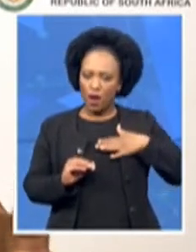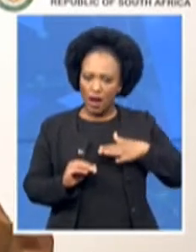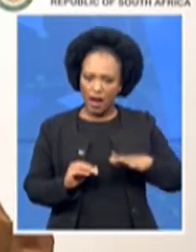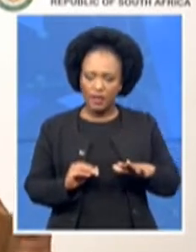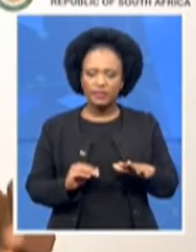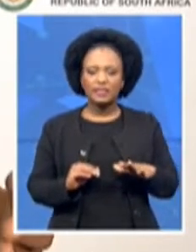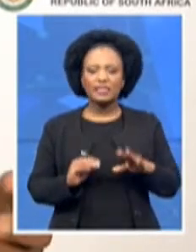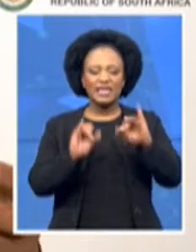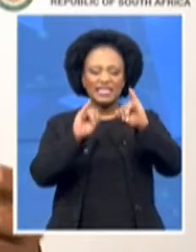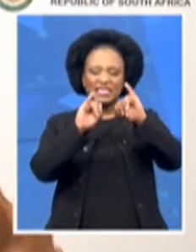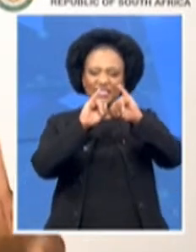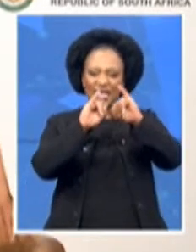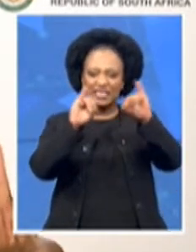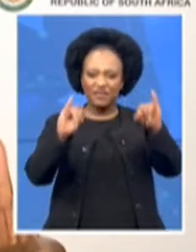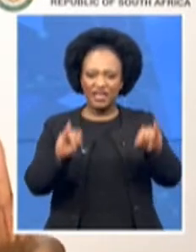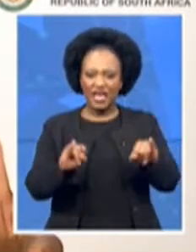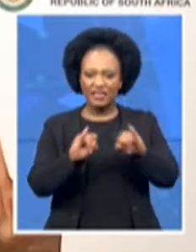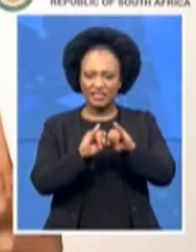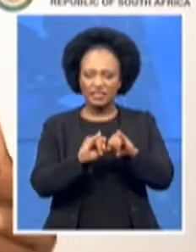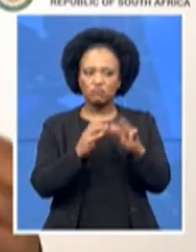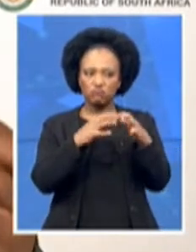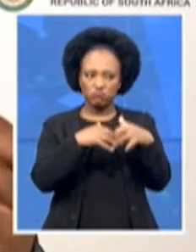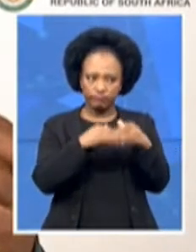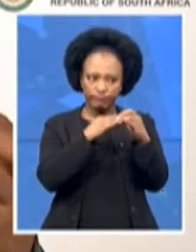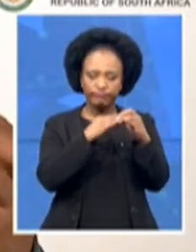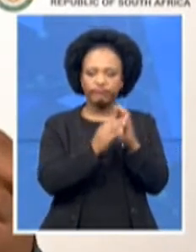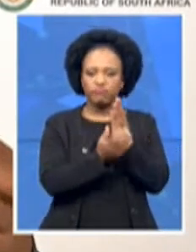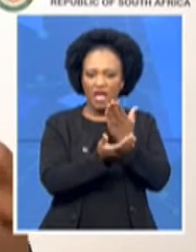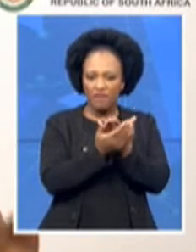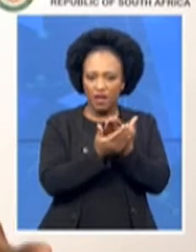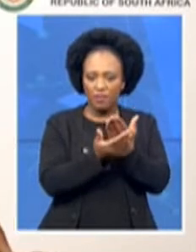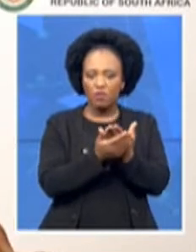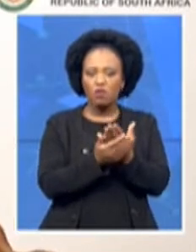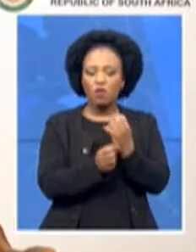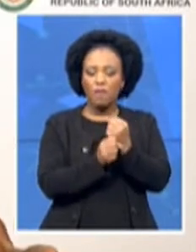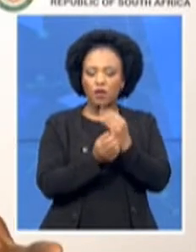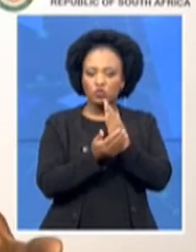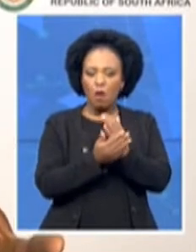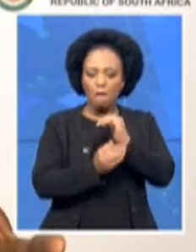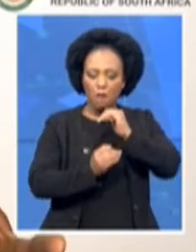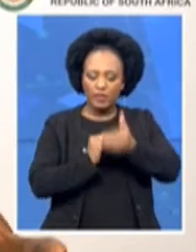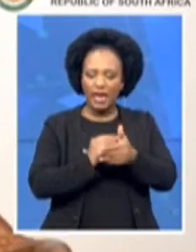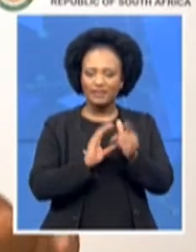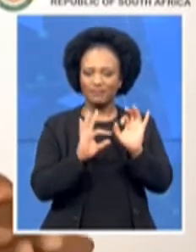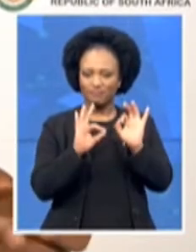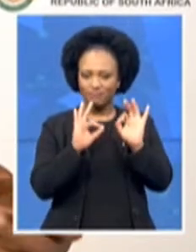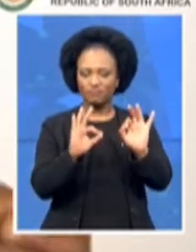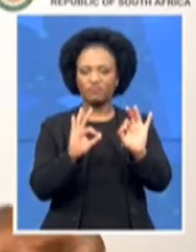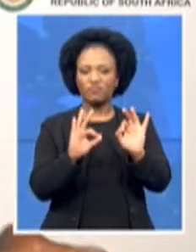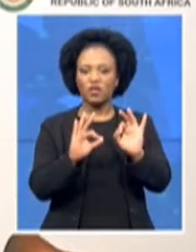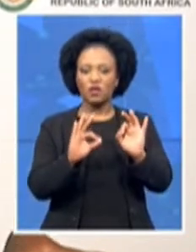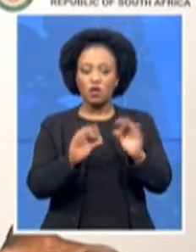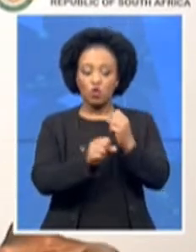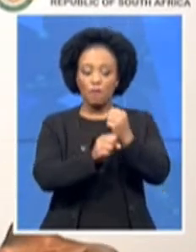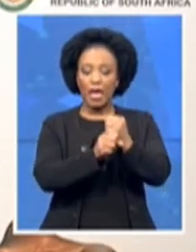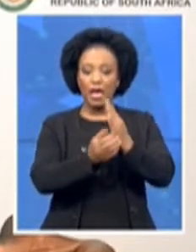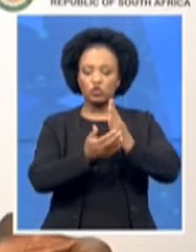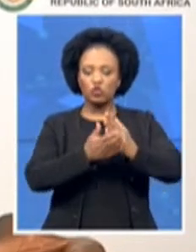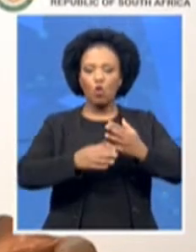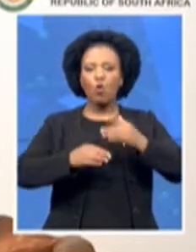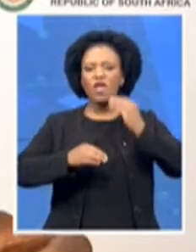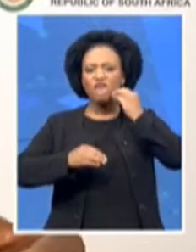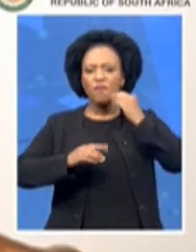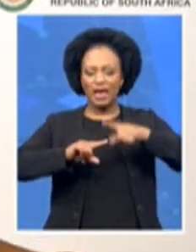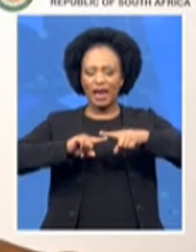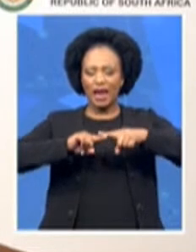make sure that it has good protection and that it is reliable information derived from